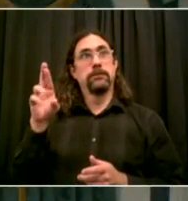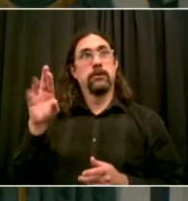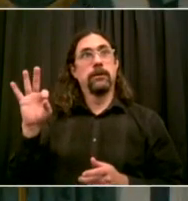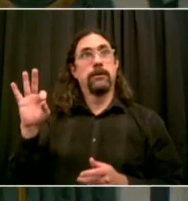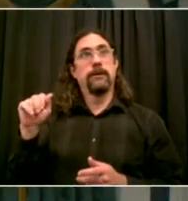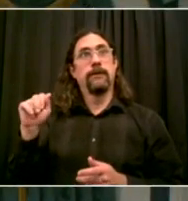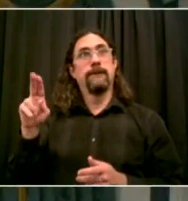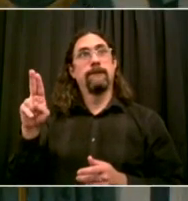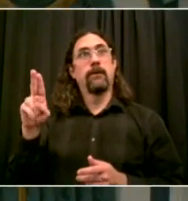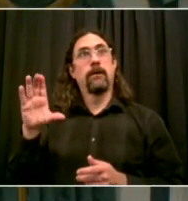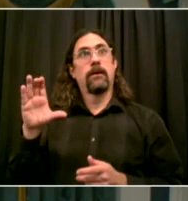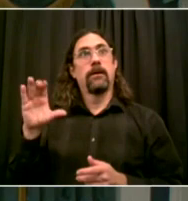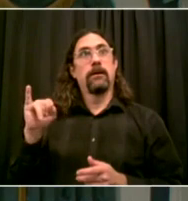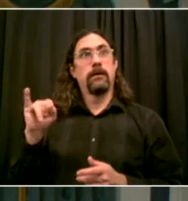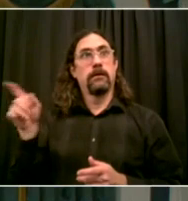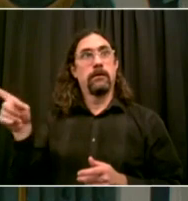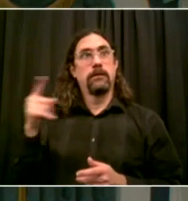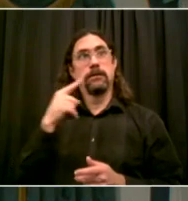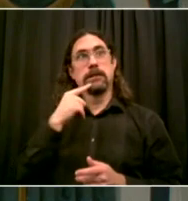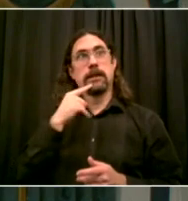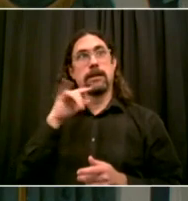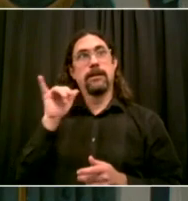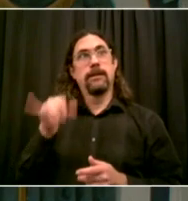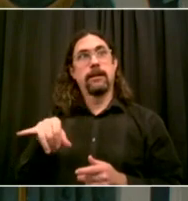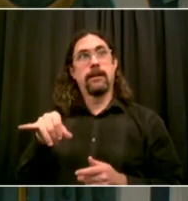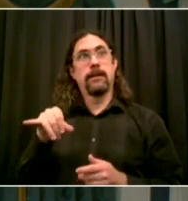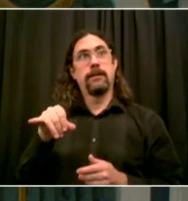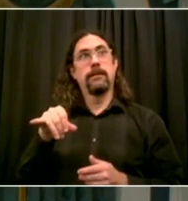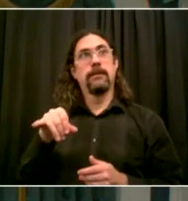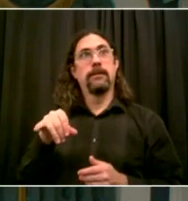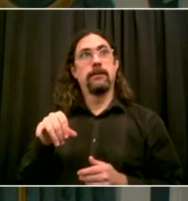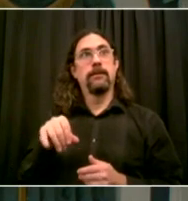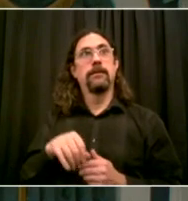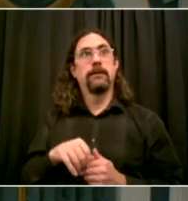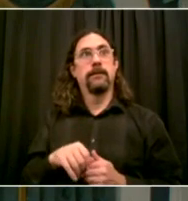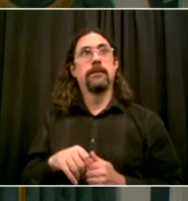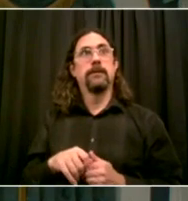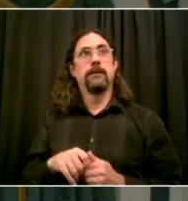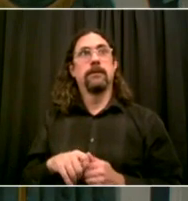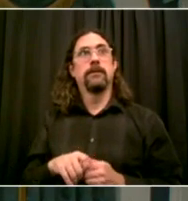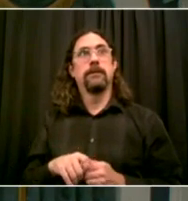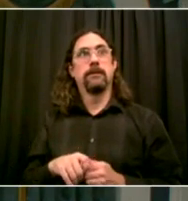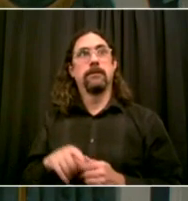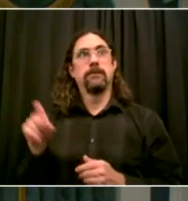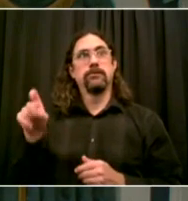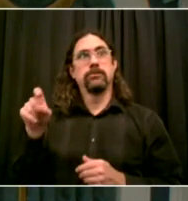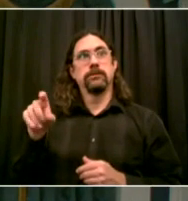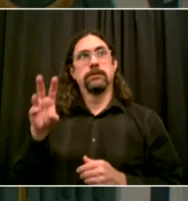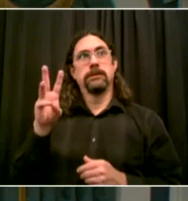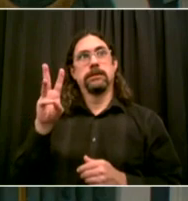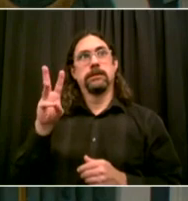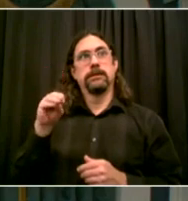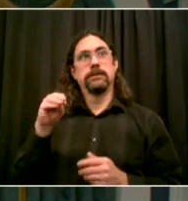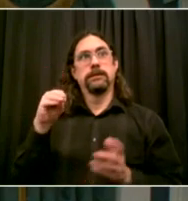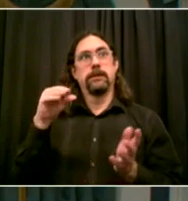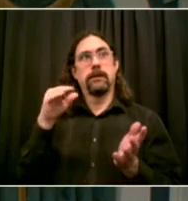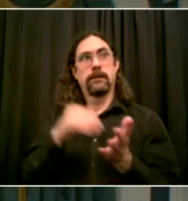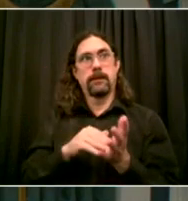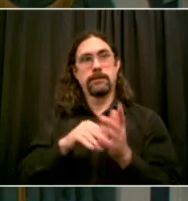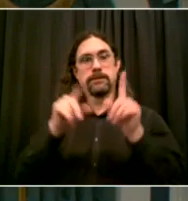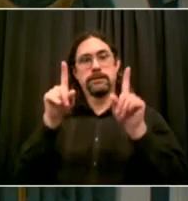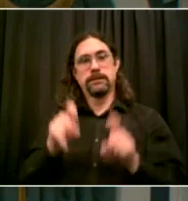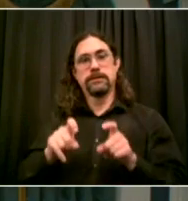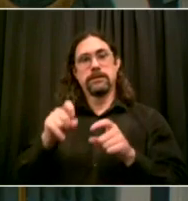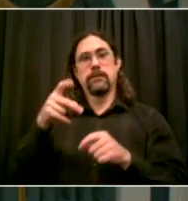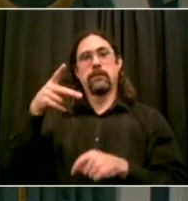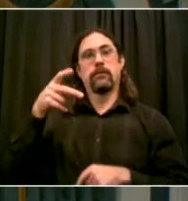the way we are weighing that. So, Dr. Choksi, with that preface, Why don't you start, and then Dr. Long,